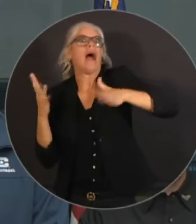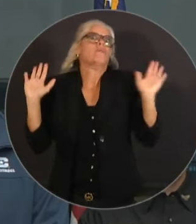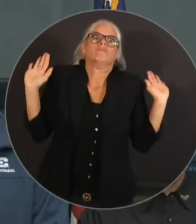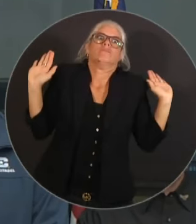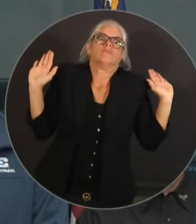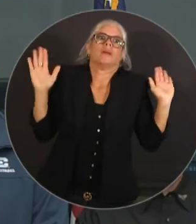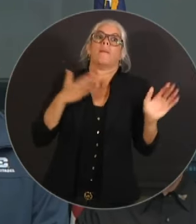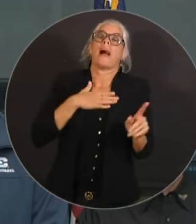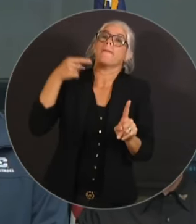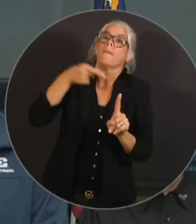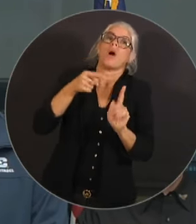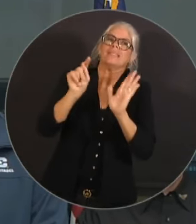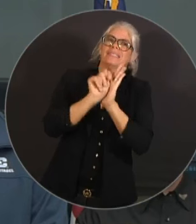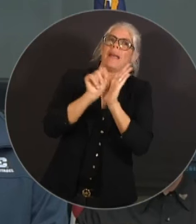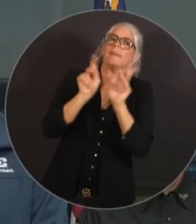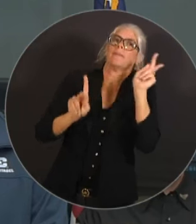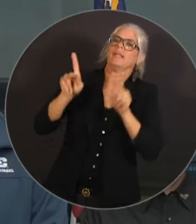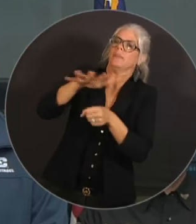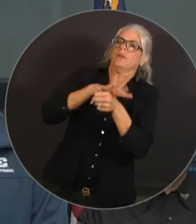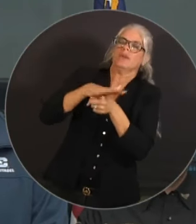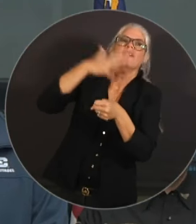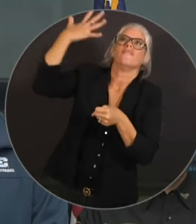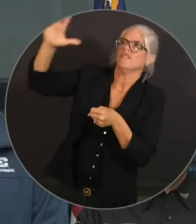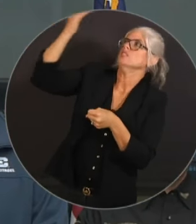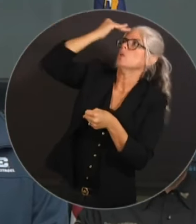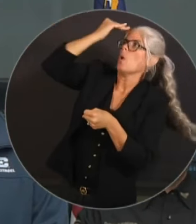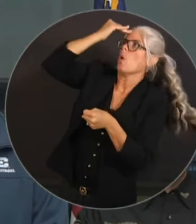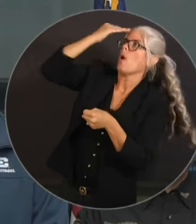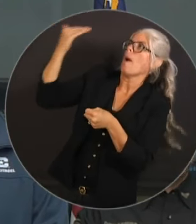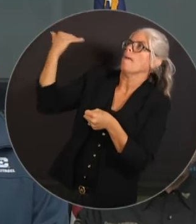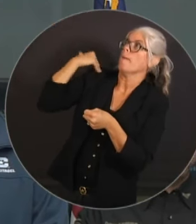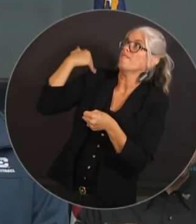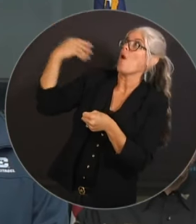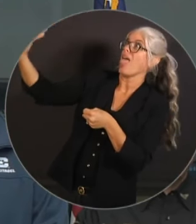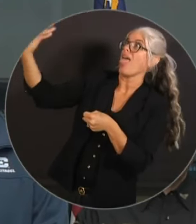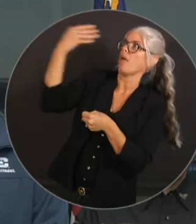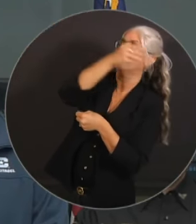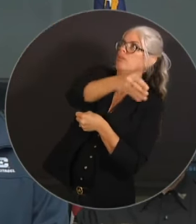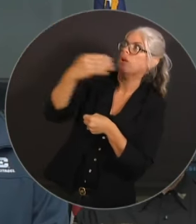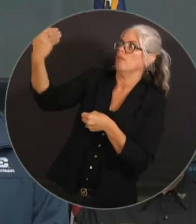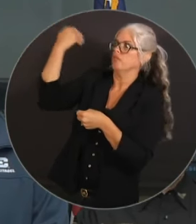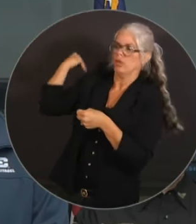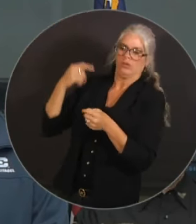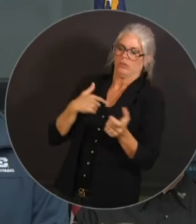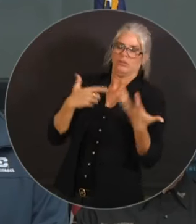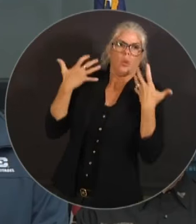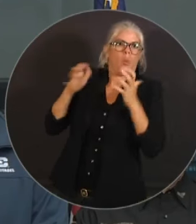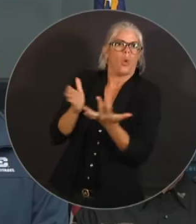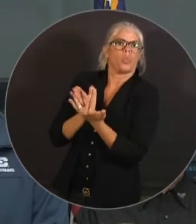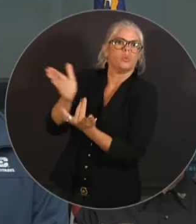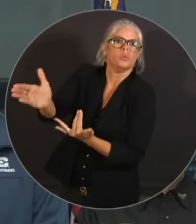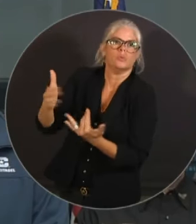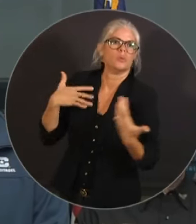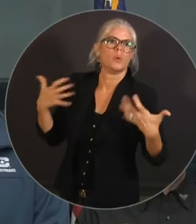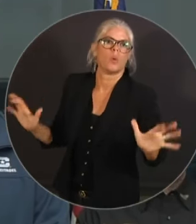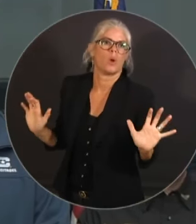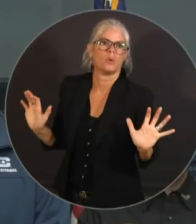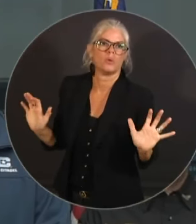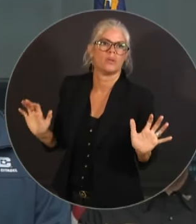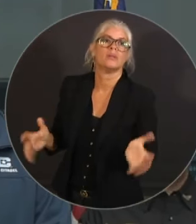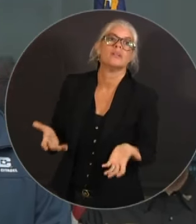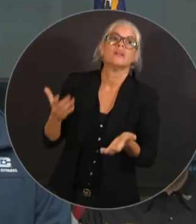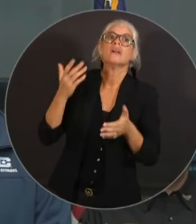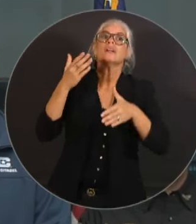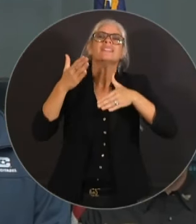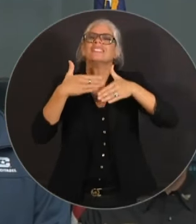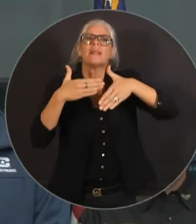at it and say, okay, we've seen this before. Even though they say it's going to go into Manatee right now, very possible, a little wobble, it ends up in